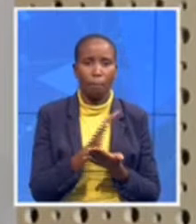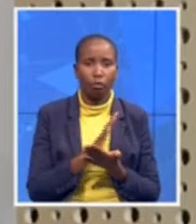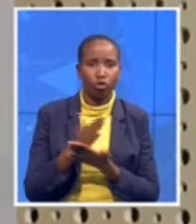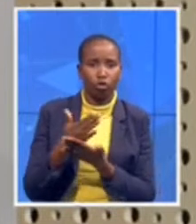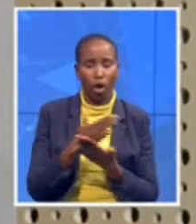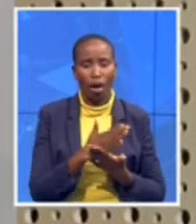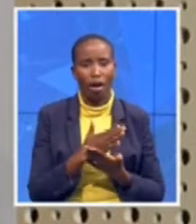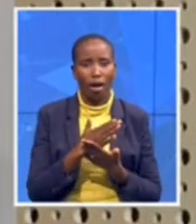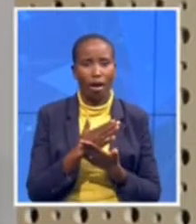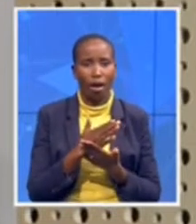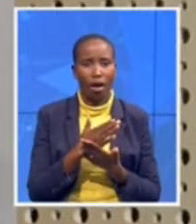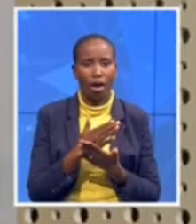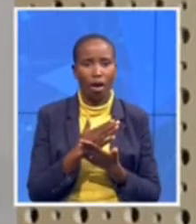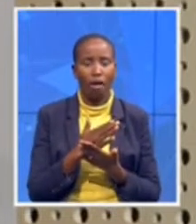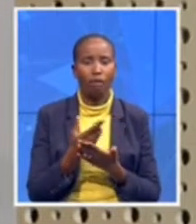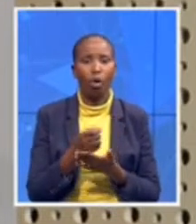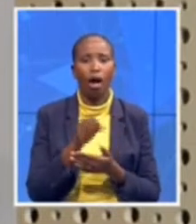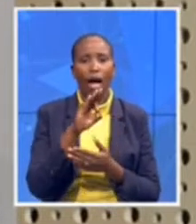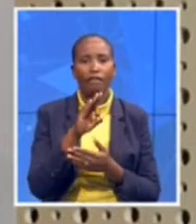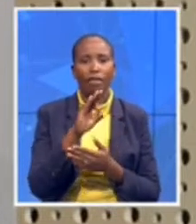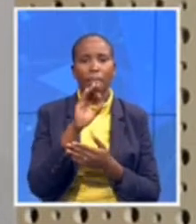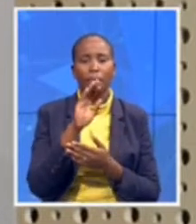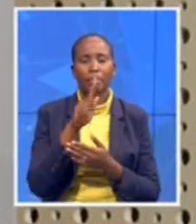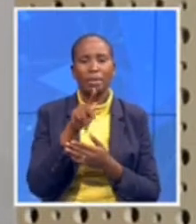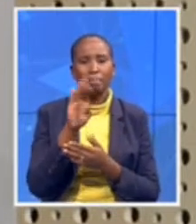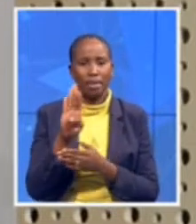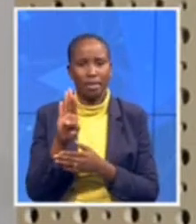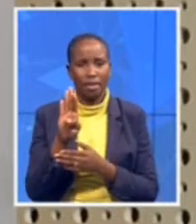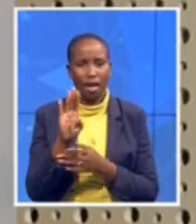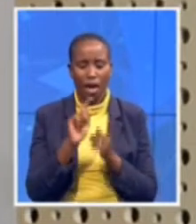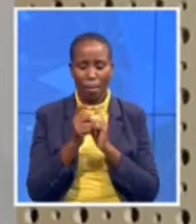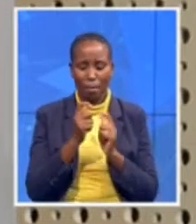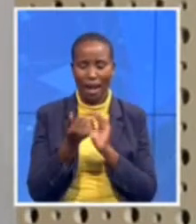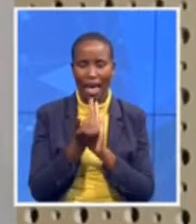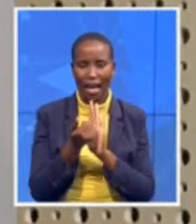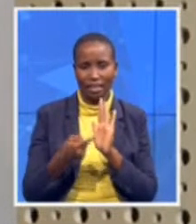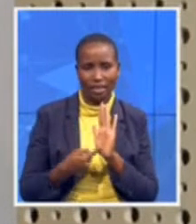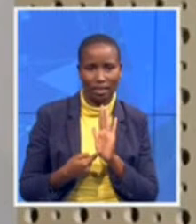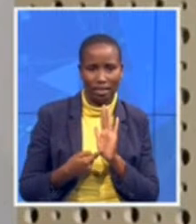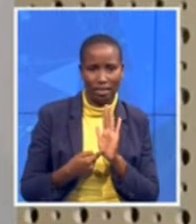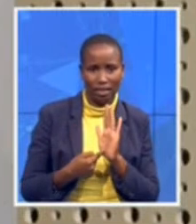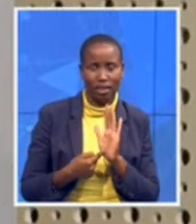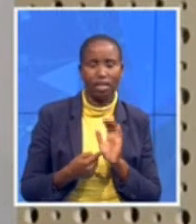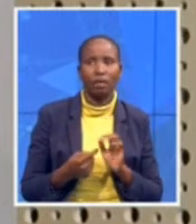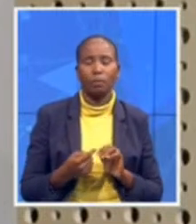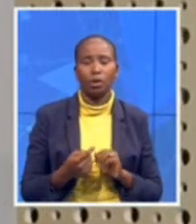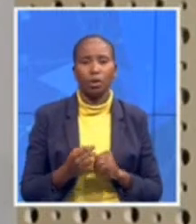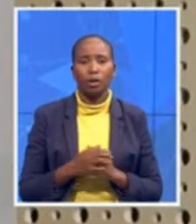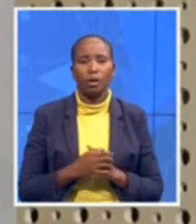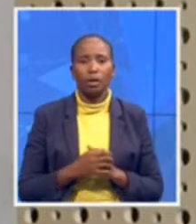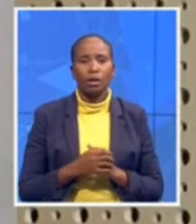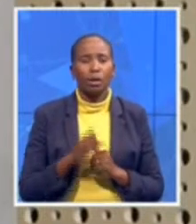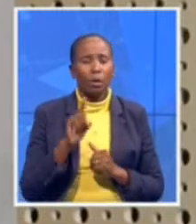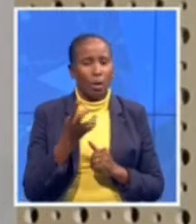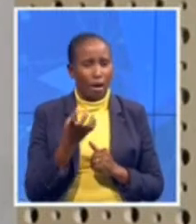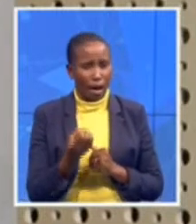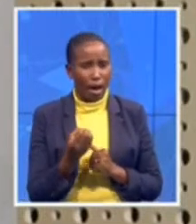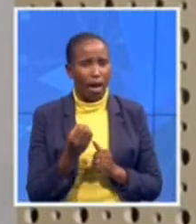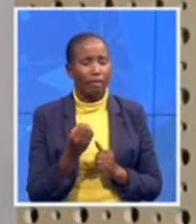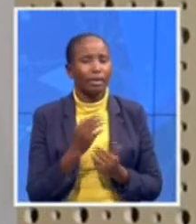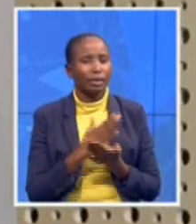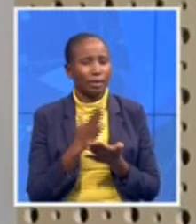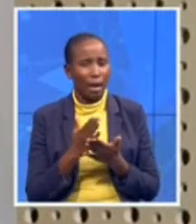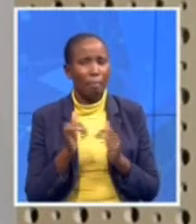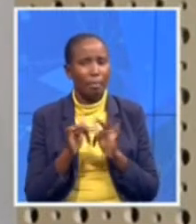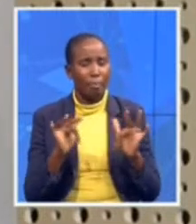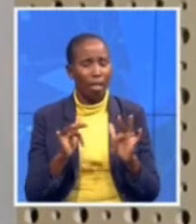Amendment Act, because we are aware that there still exist certain misperceptions out there, and hence we have also